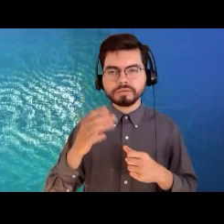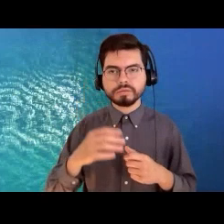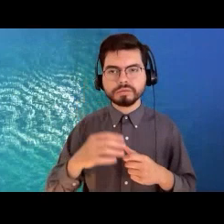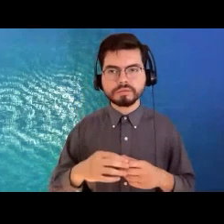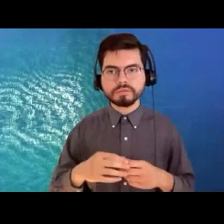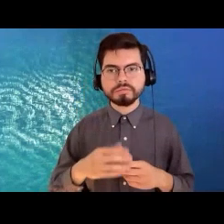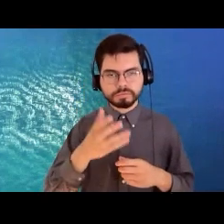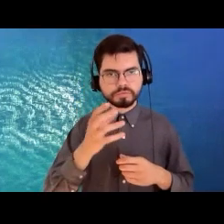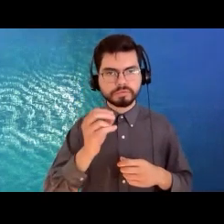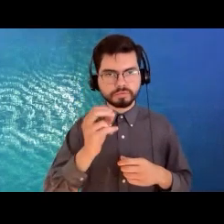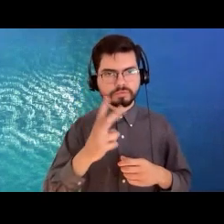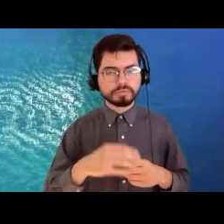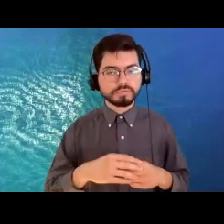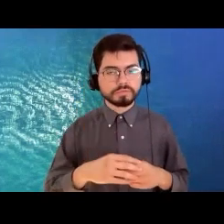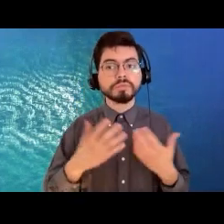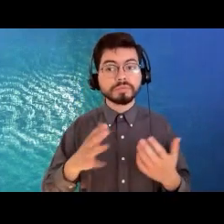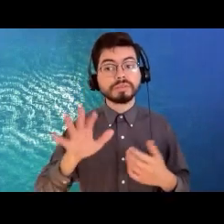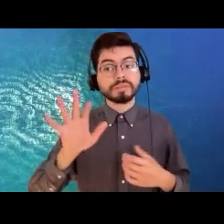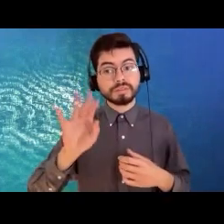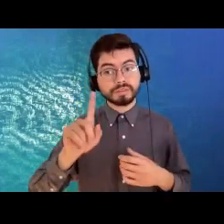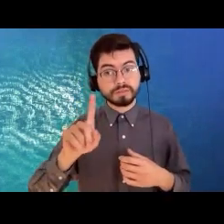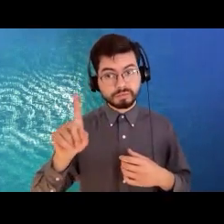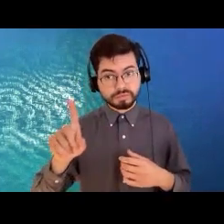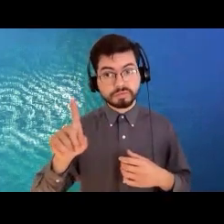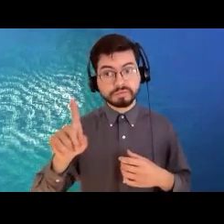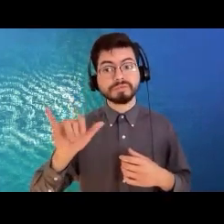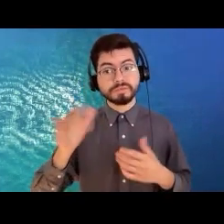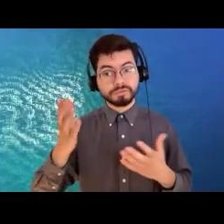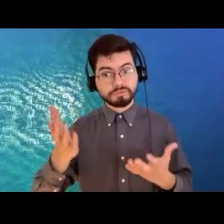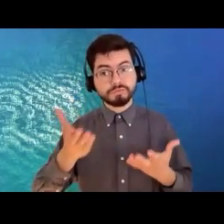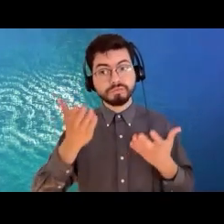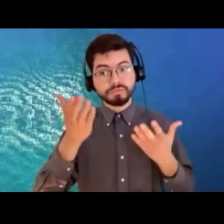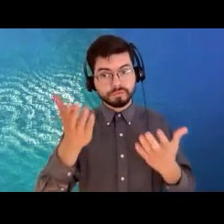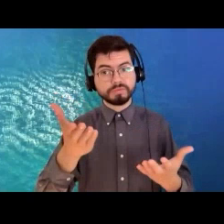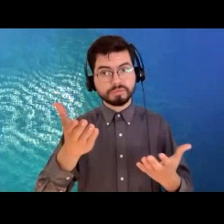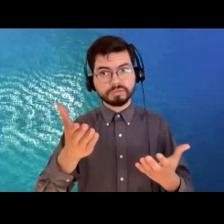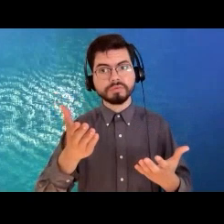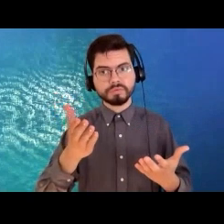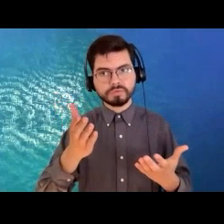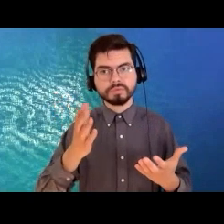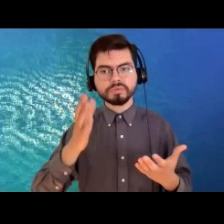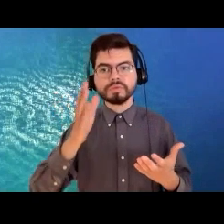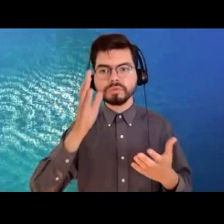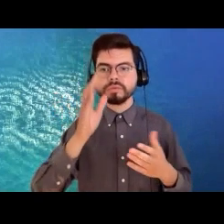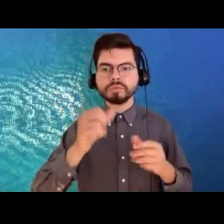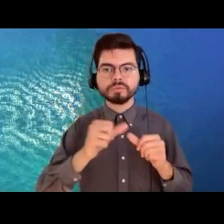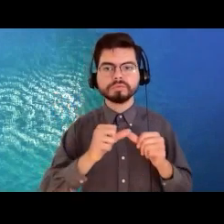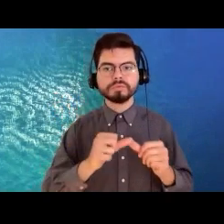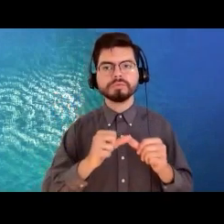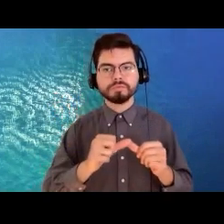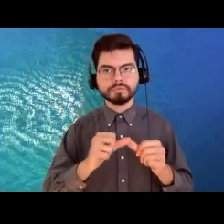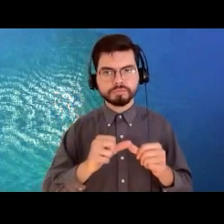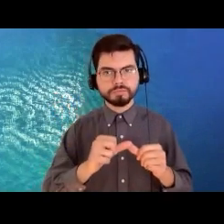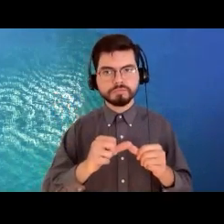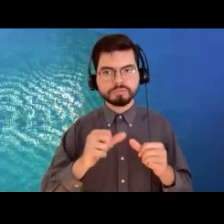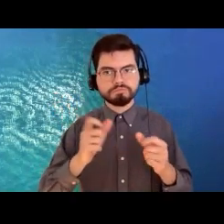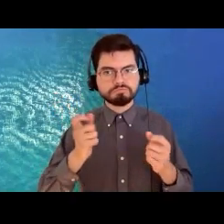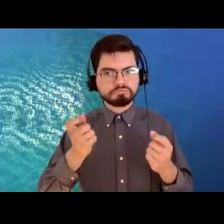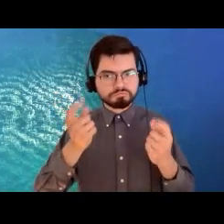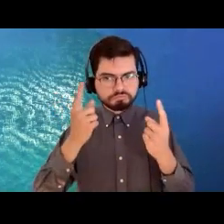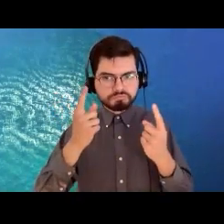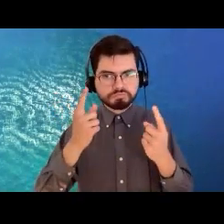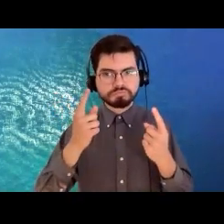Okay. 911 is going to be the recommended route. And we'll continue to, understand what's being said. And as